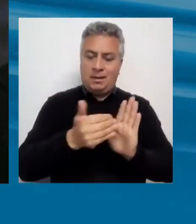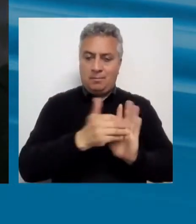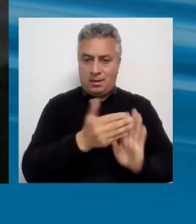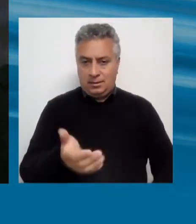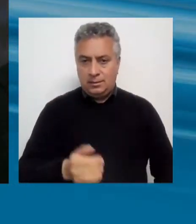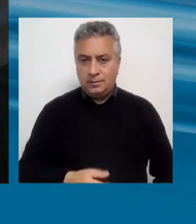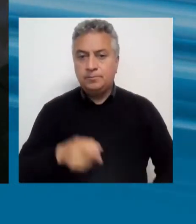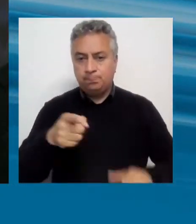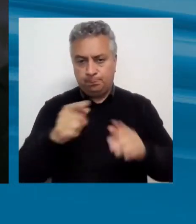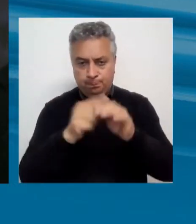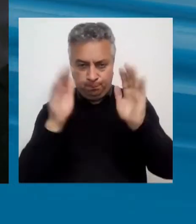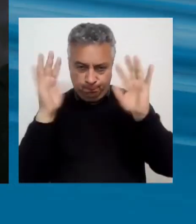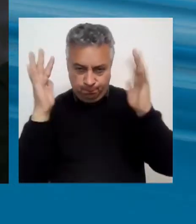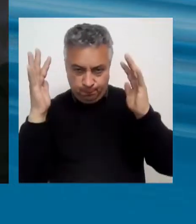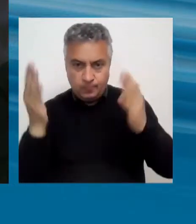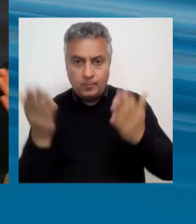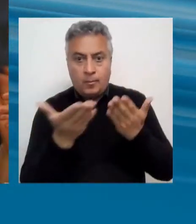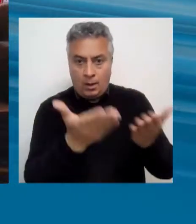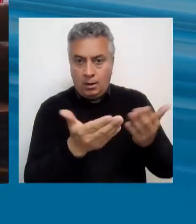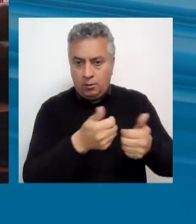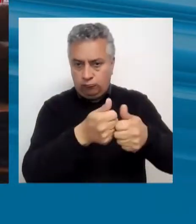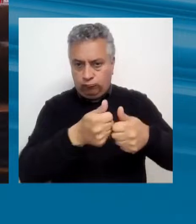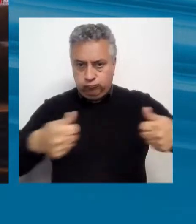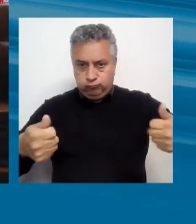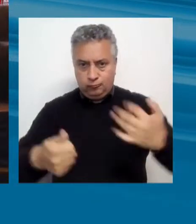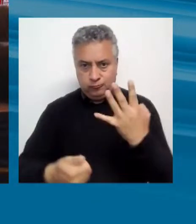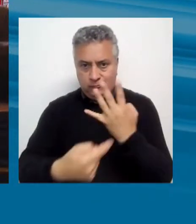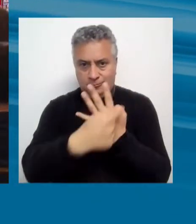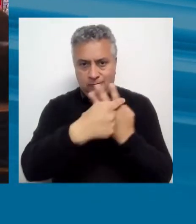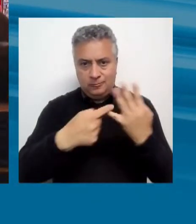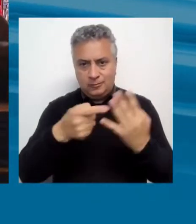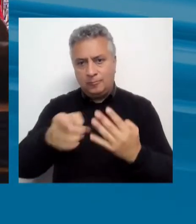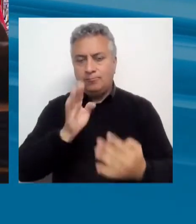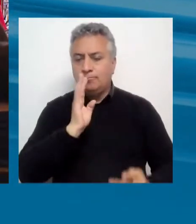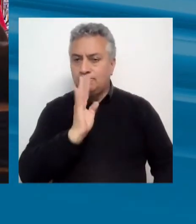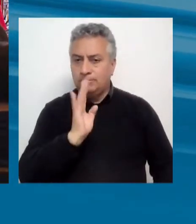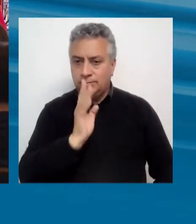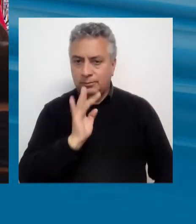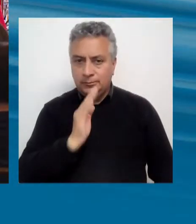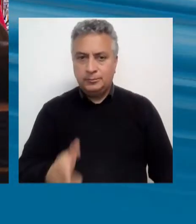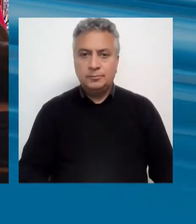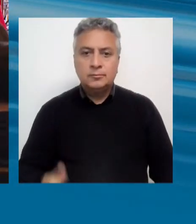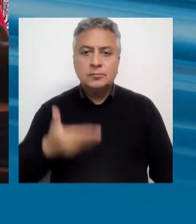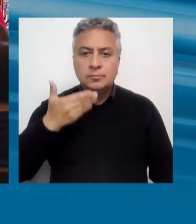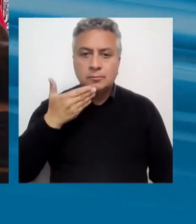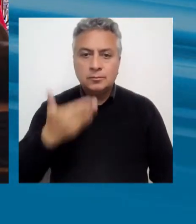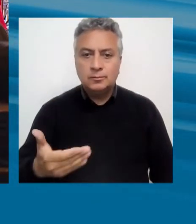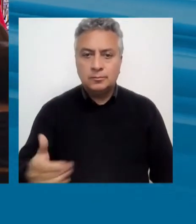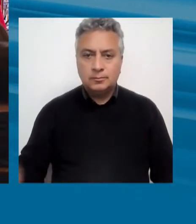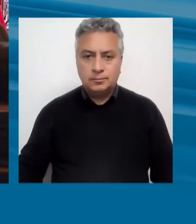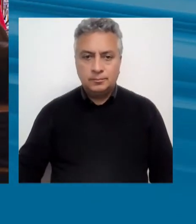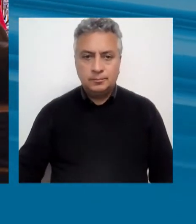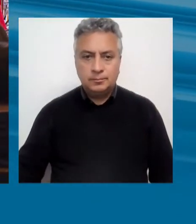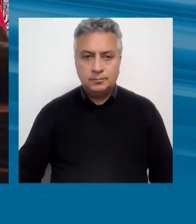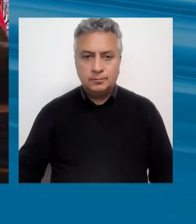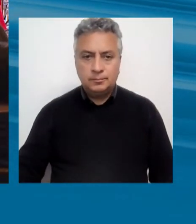of the round table. And before they begin their presentations, I would like to ask for a round of applause for them.